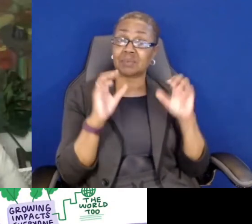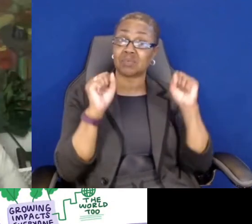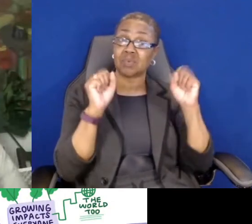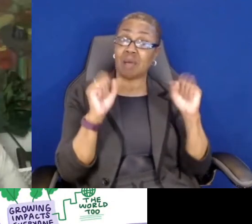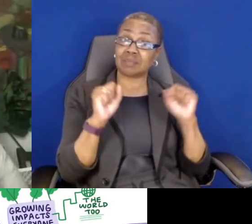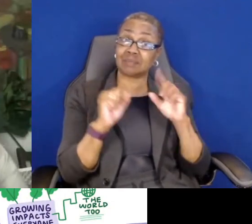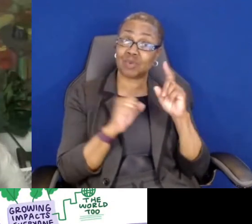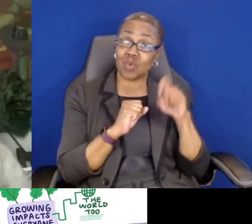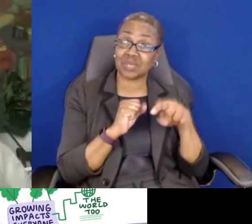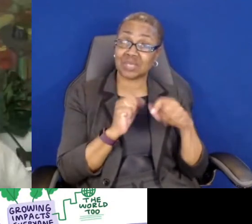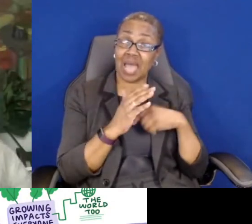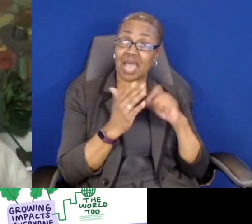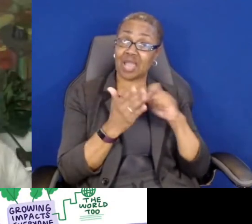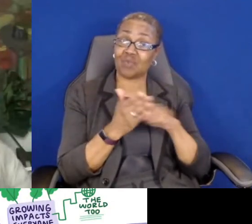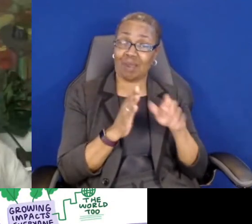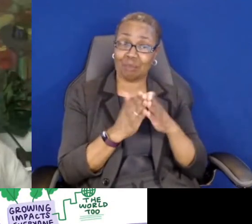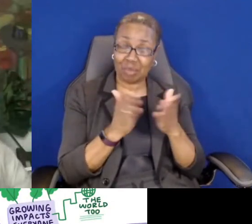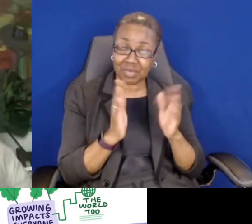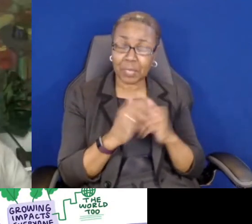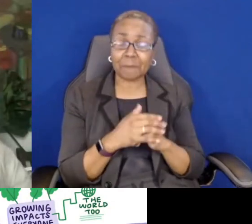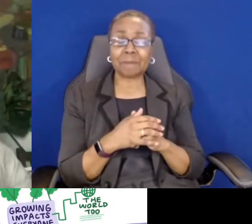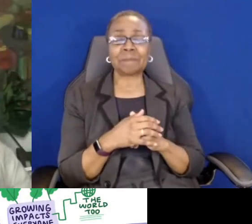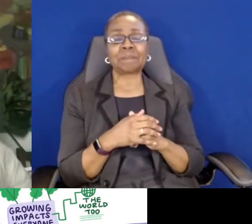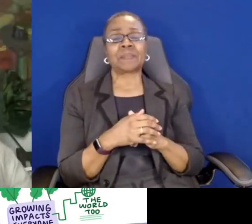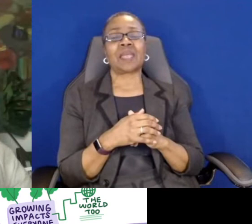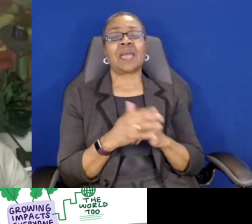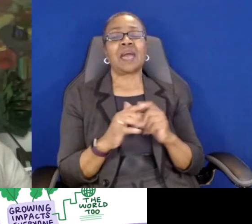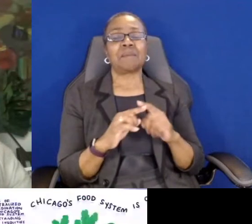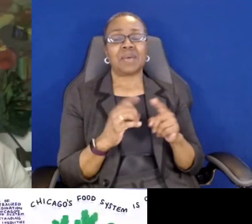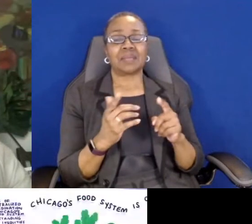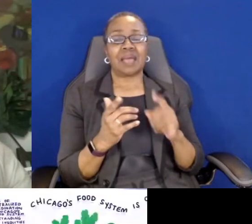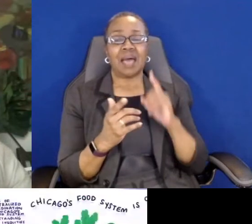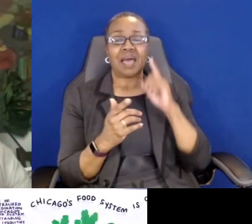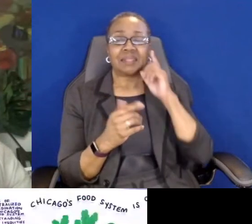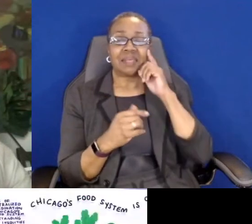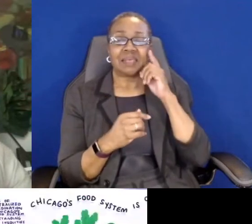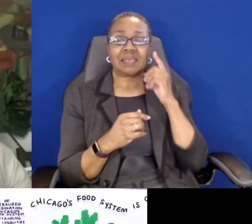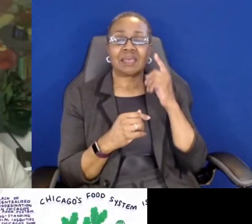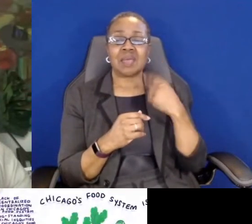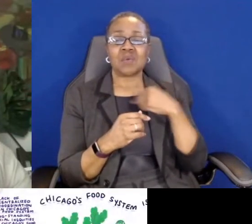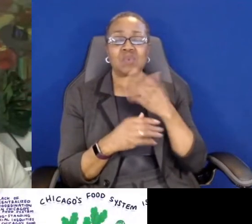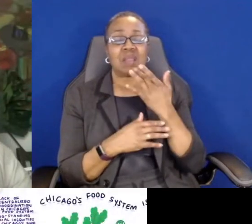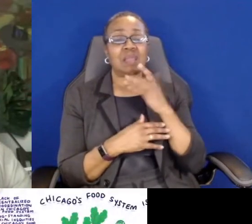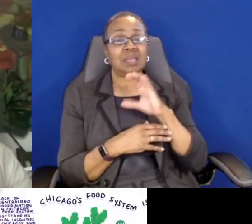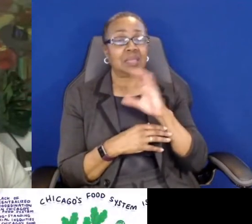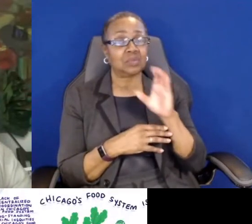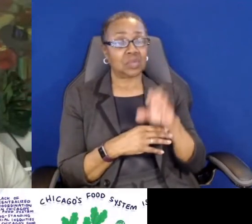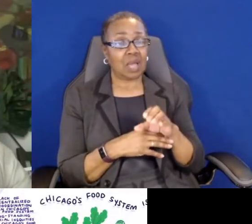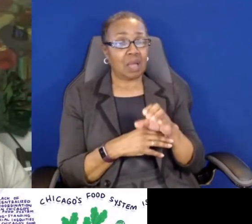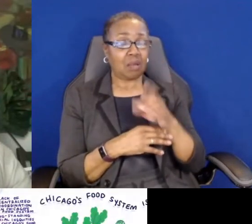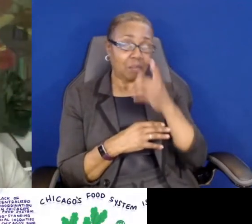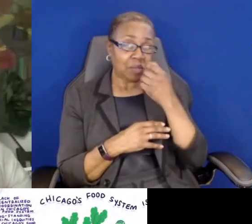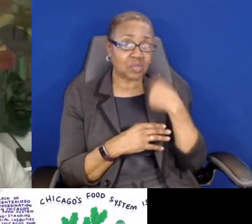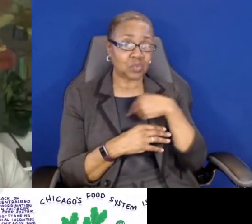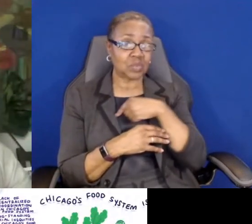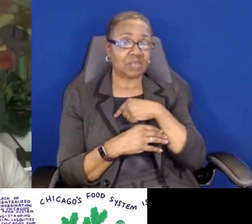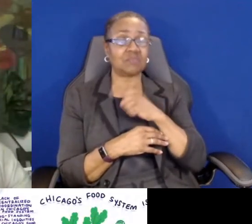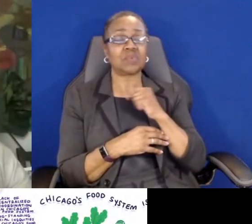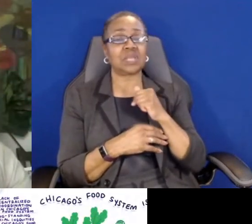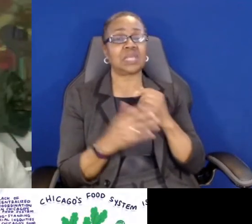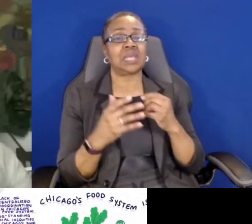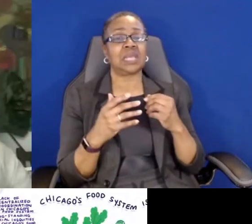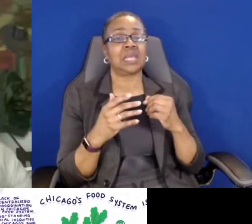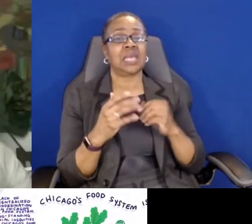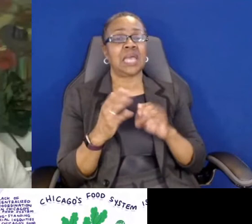I could write a book about. But yeah, I think we're lucky in Chicago because we've really grown a